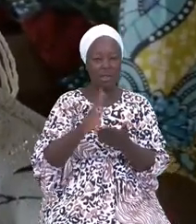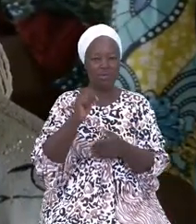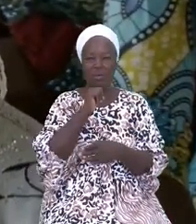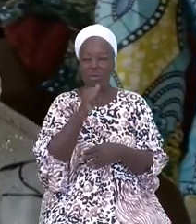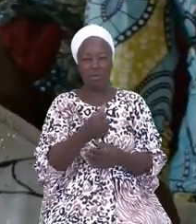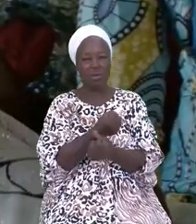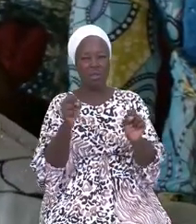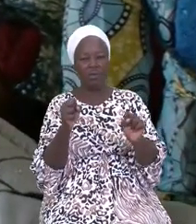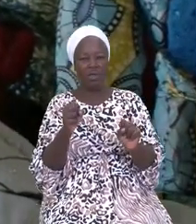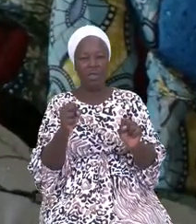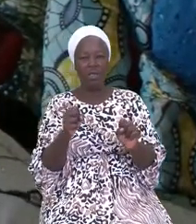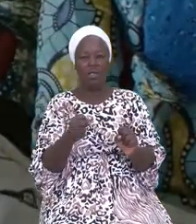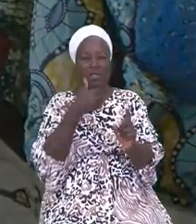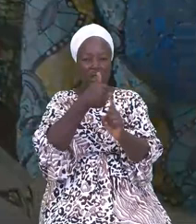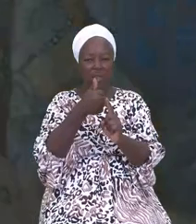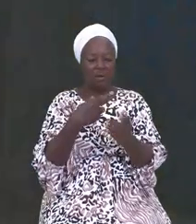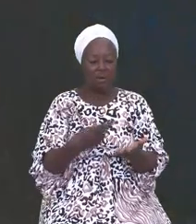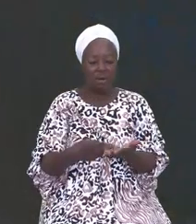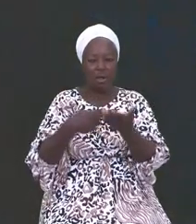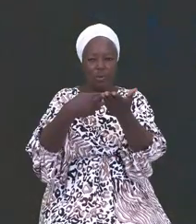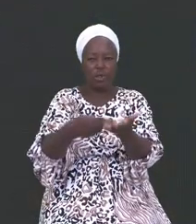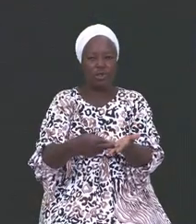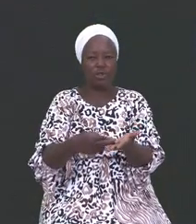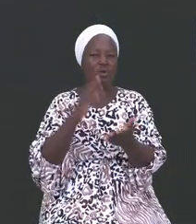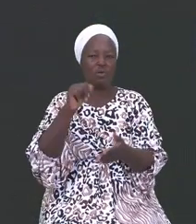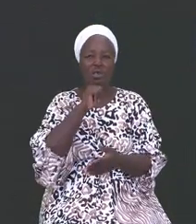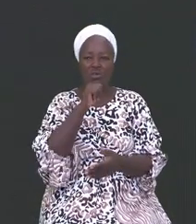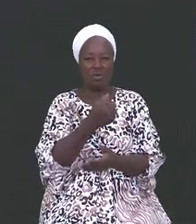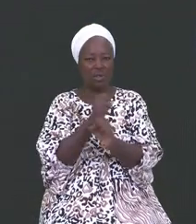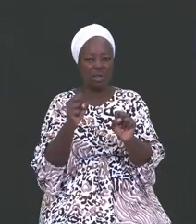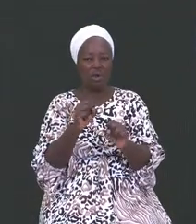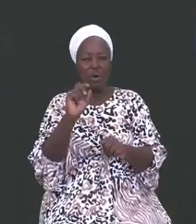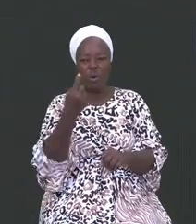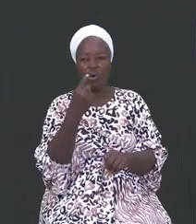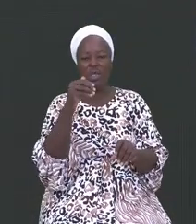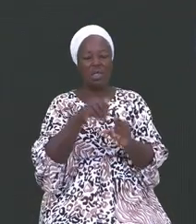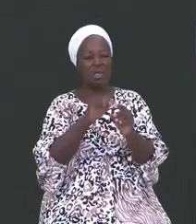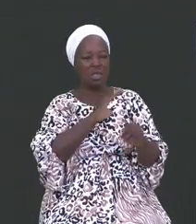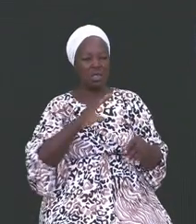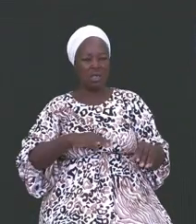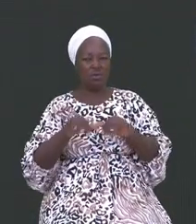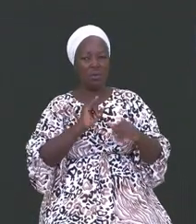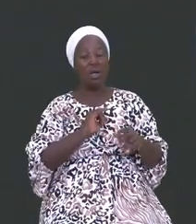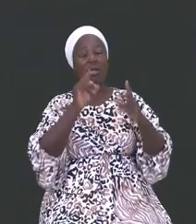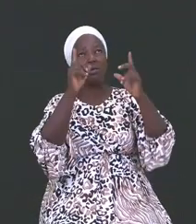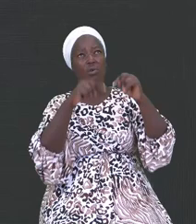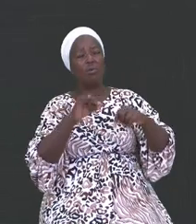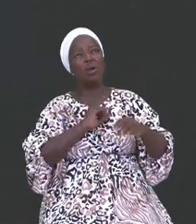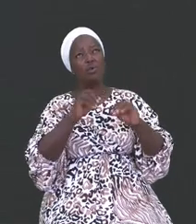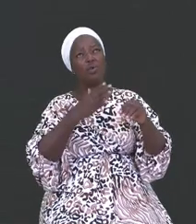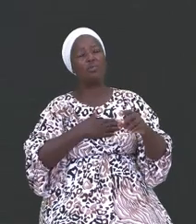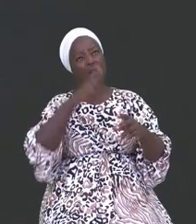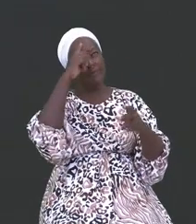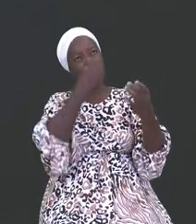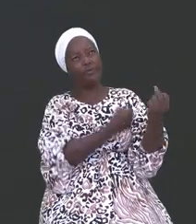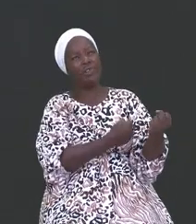Self-recommendation will not save. Only in Christ do I come and put my faith